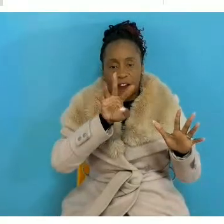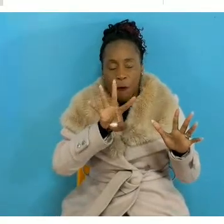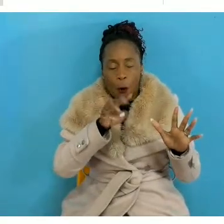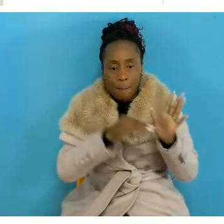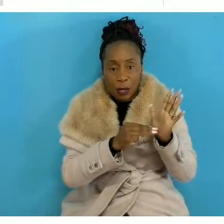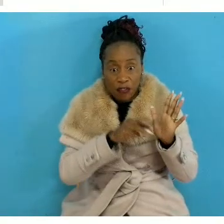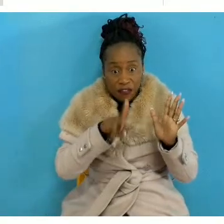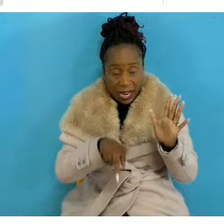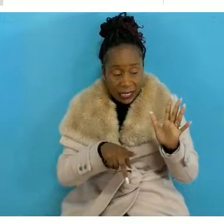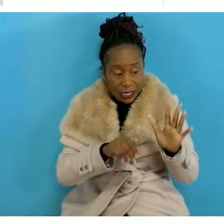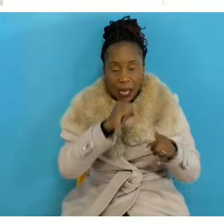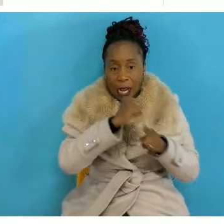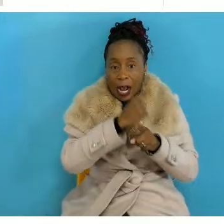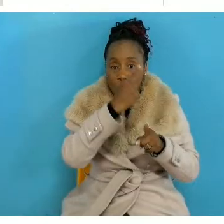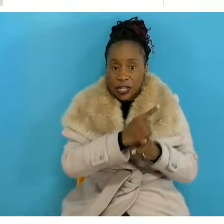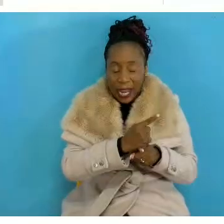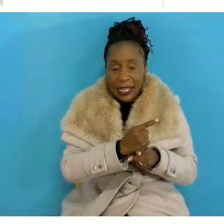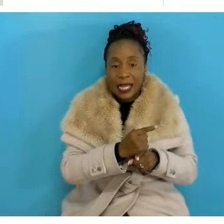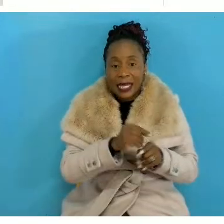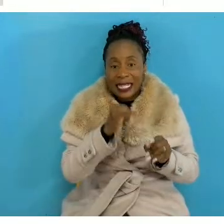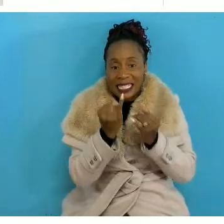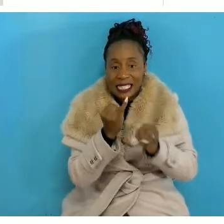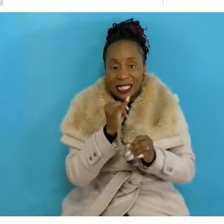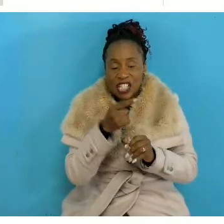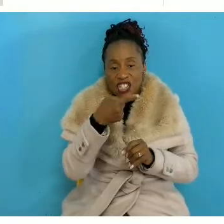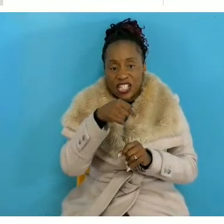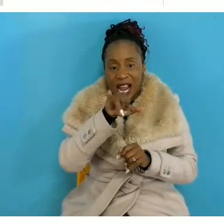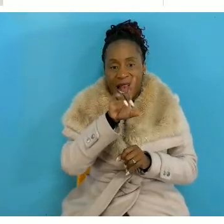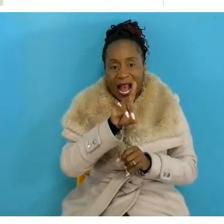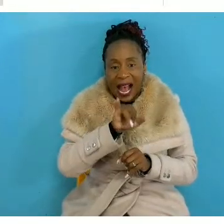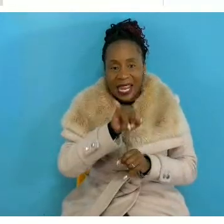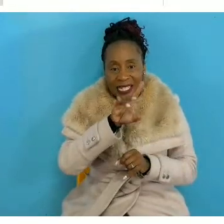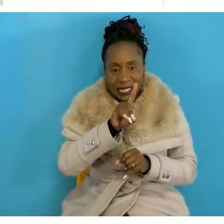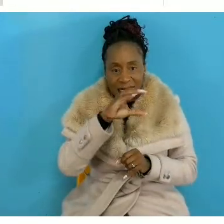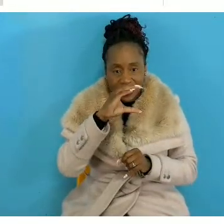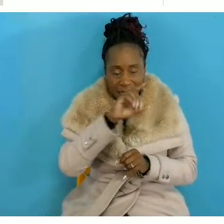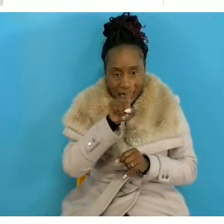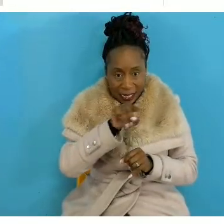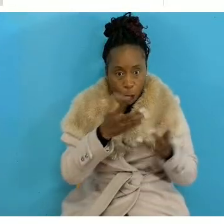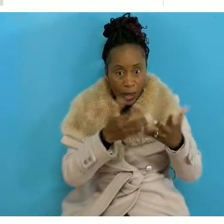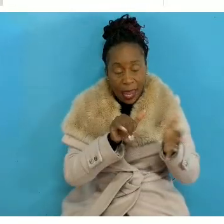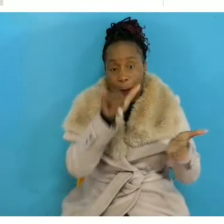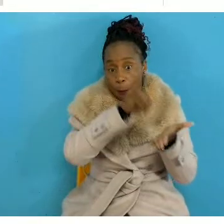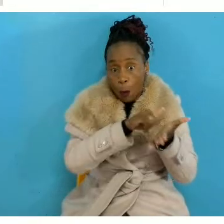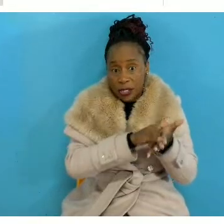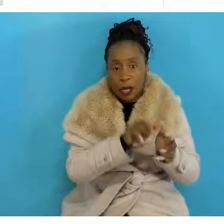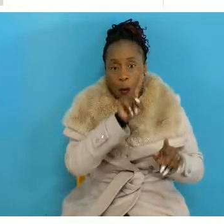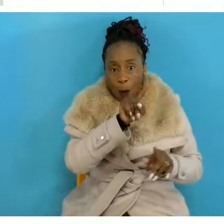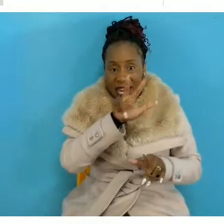The Gauteng Industrial Development Zone, GIDZ, by the airport, it is